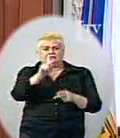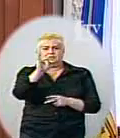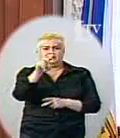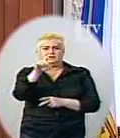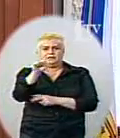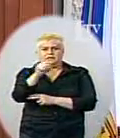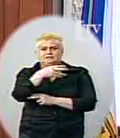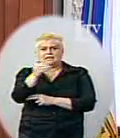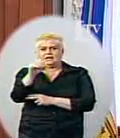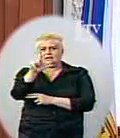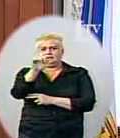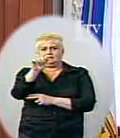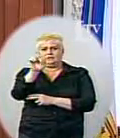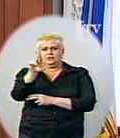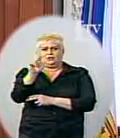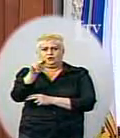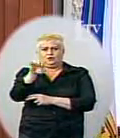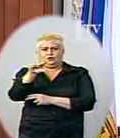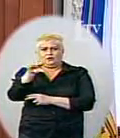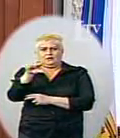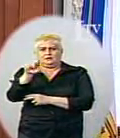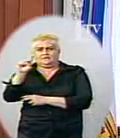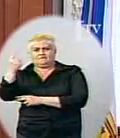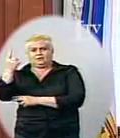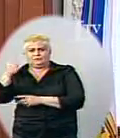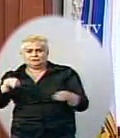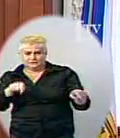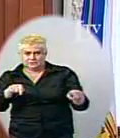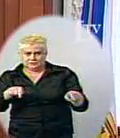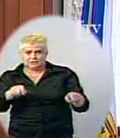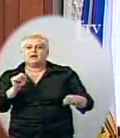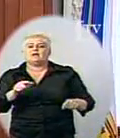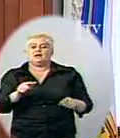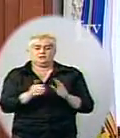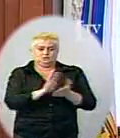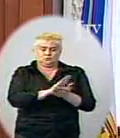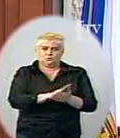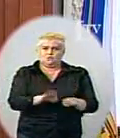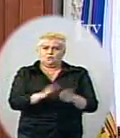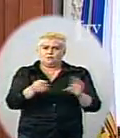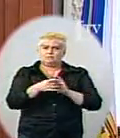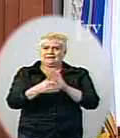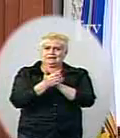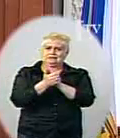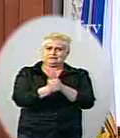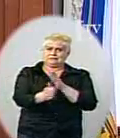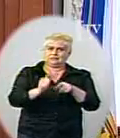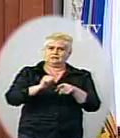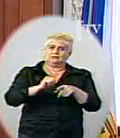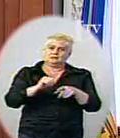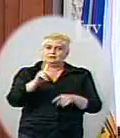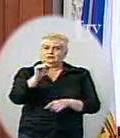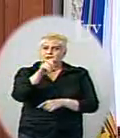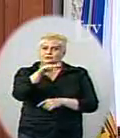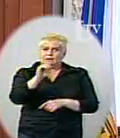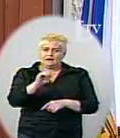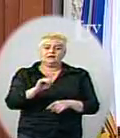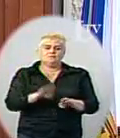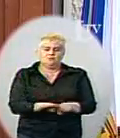schools offering skilled trades will double over the next 4 years to 18, and a